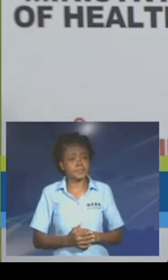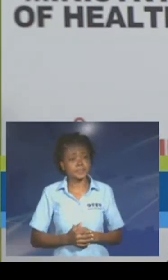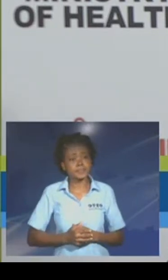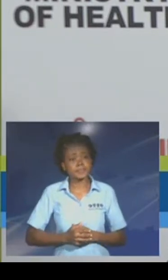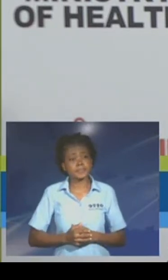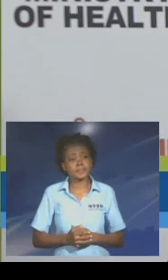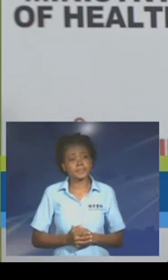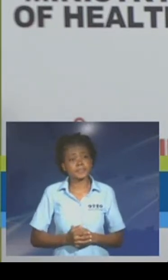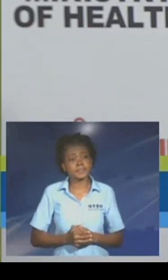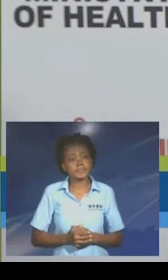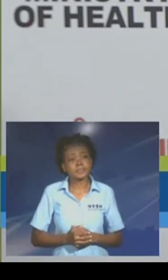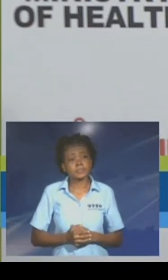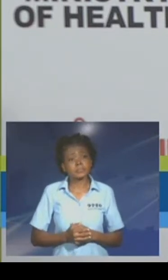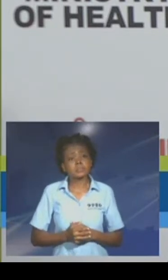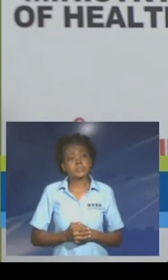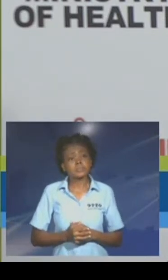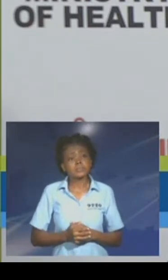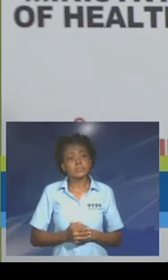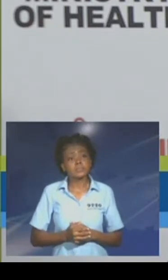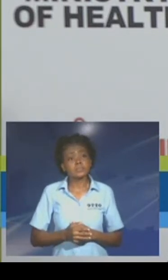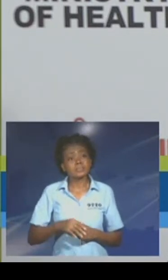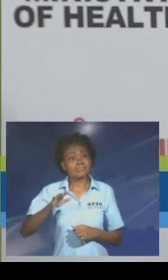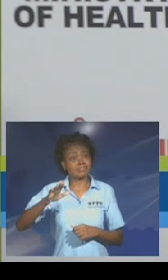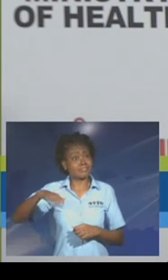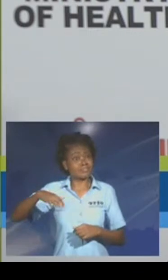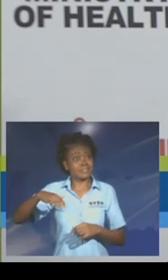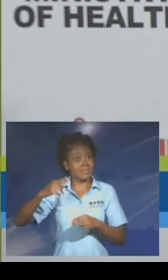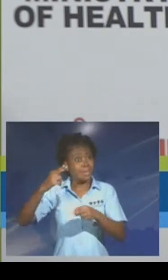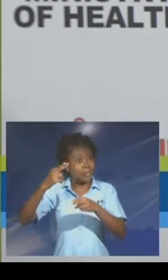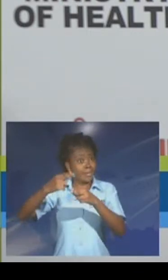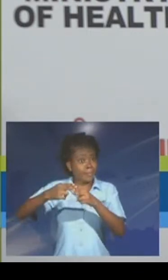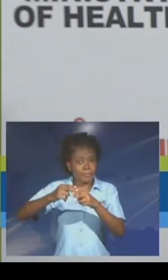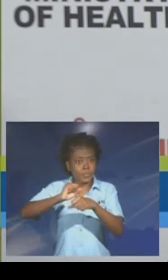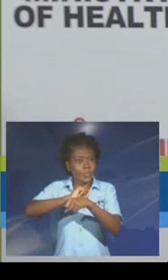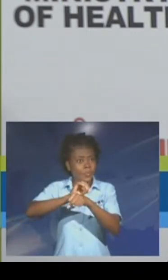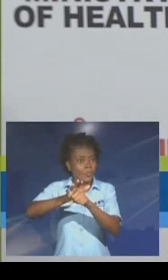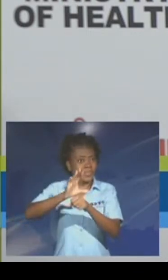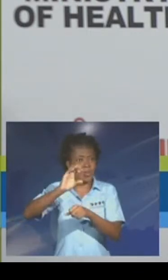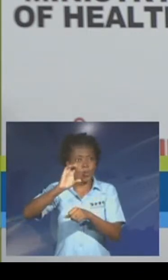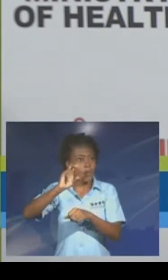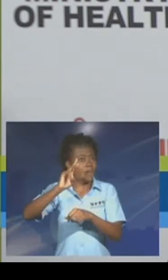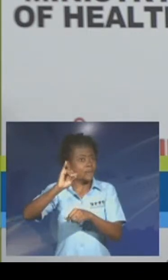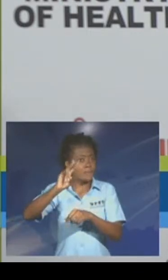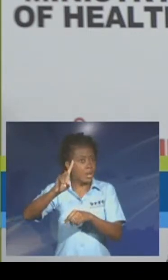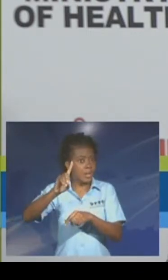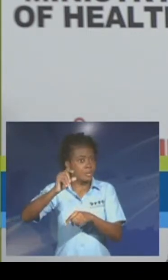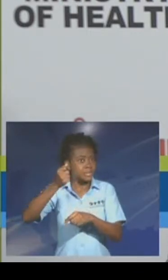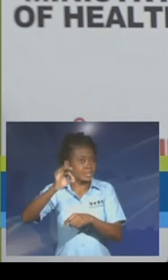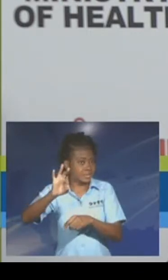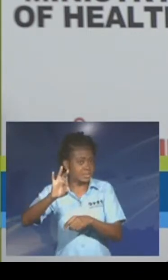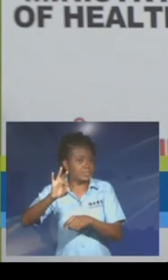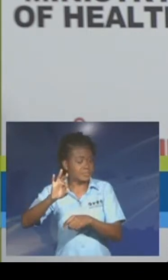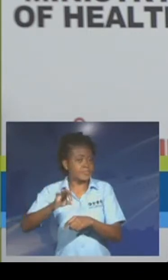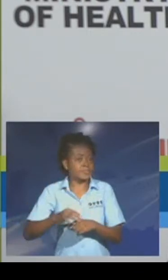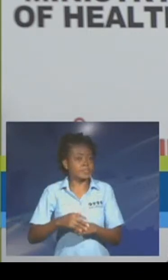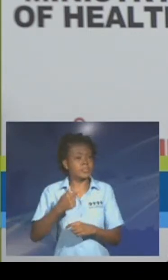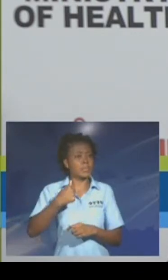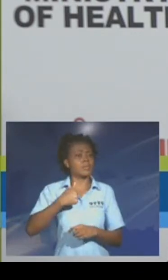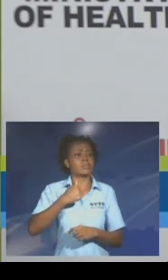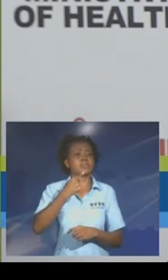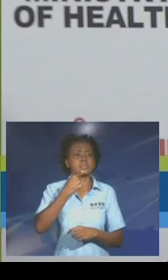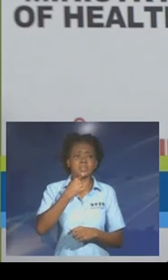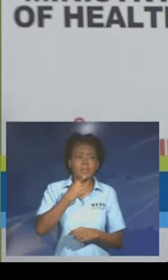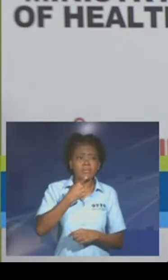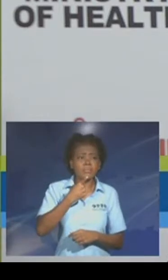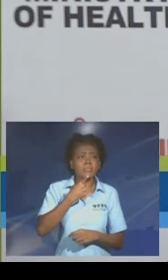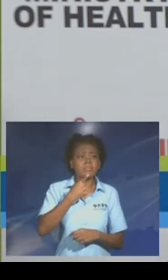make links to China, I clearly remember saying, let's not engage in xenophobia. And I remember the Express